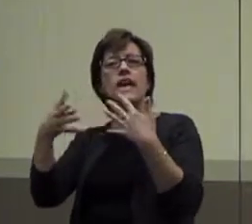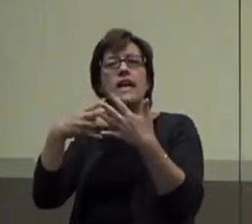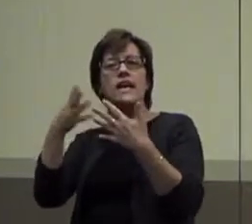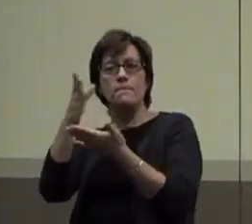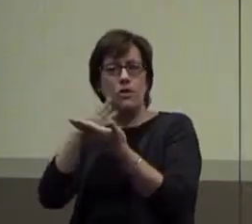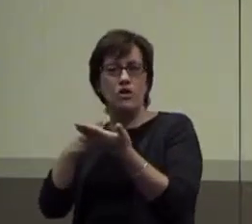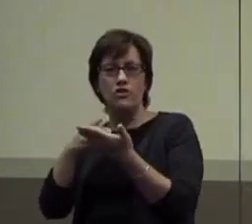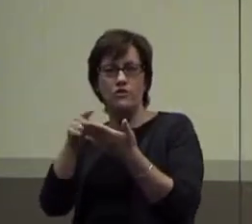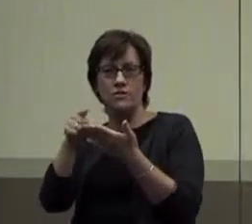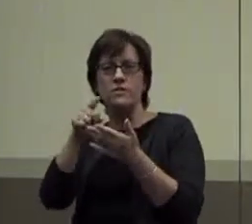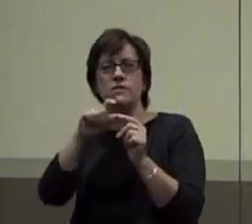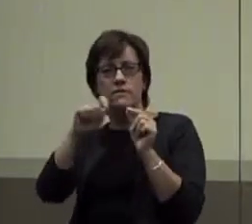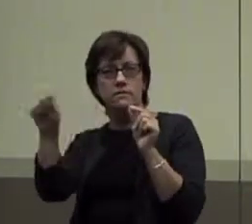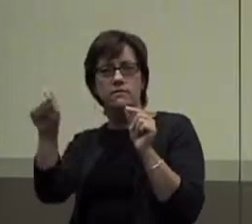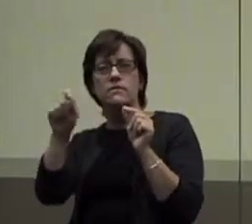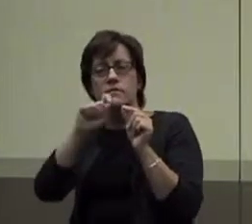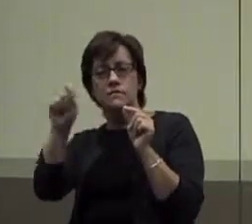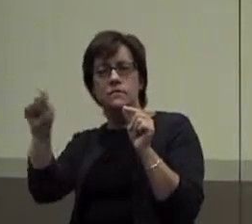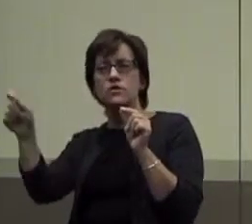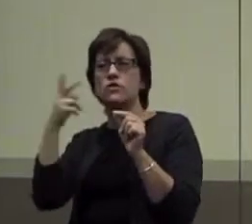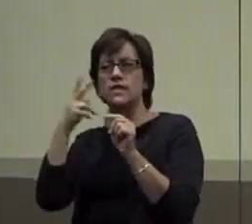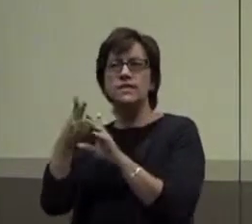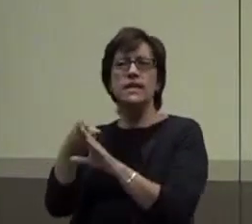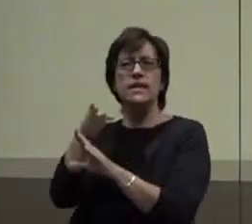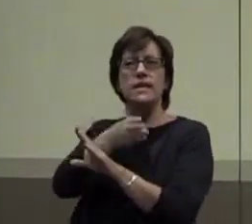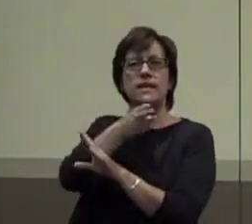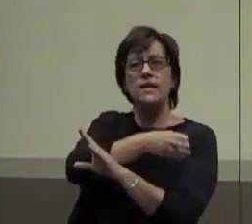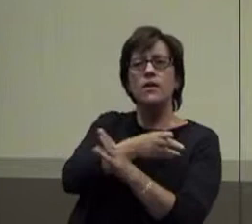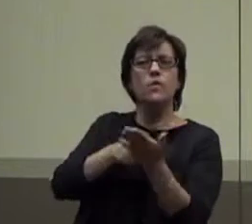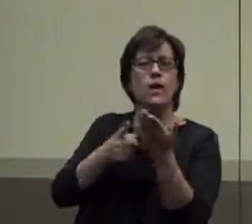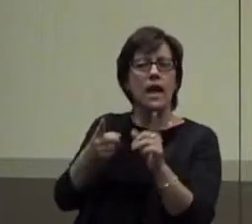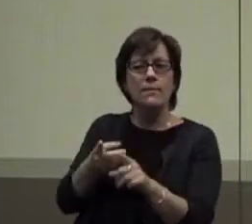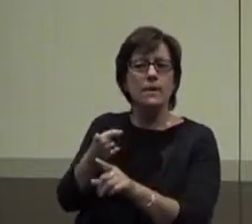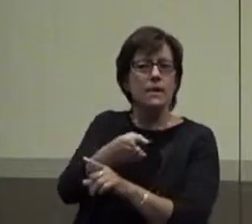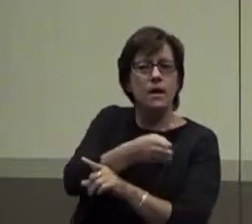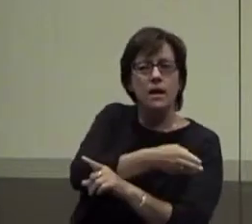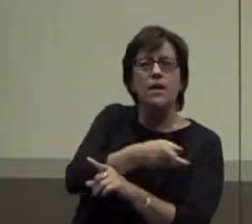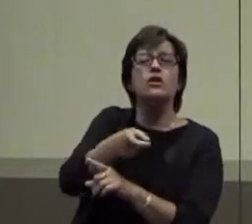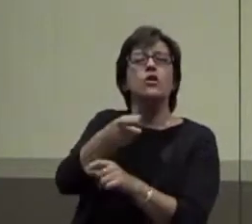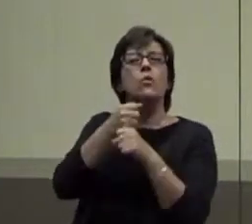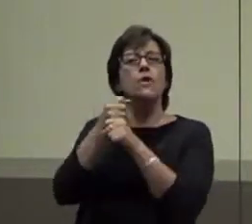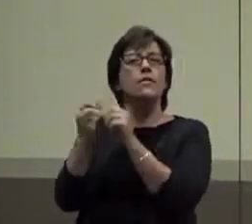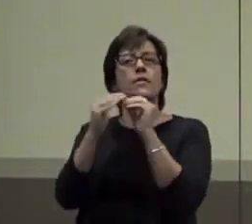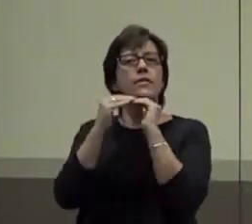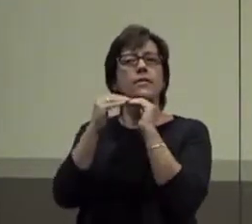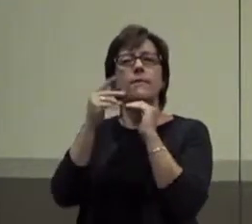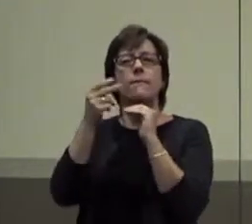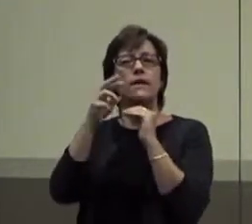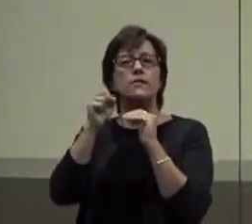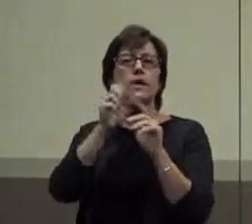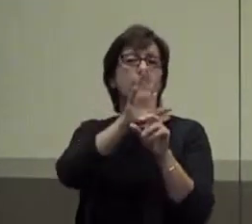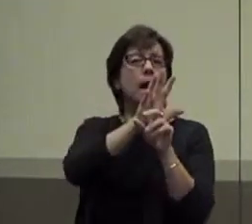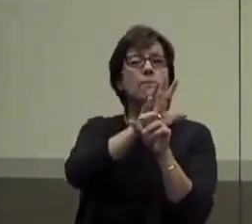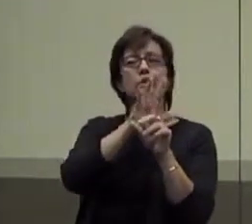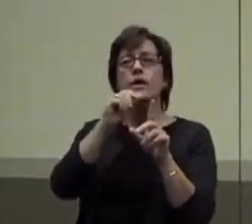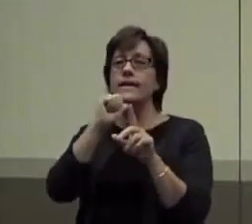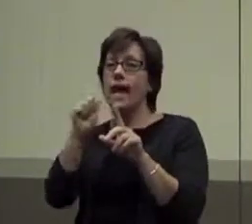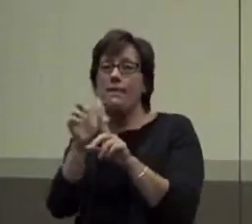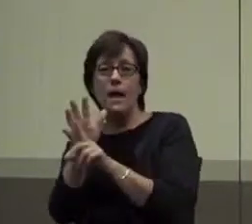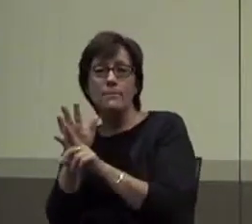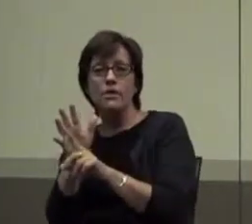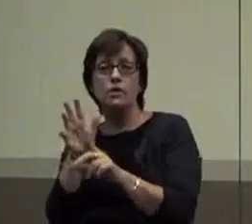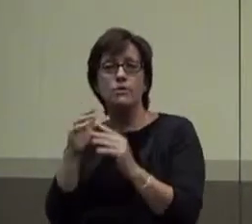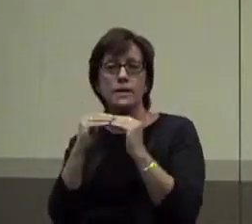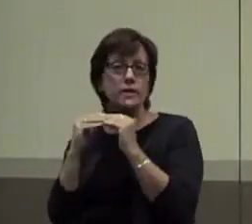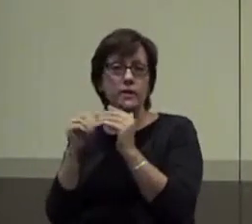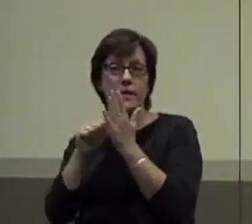very quickly that the antecedents are she's with peers that are not, there's actually popular and non-popular peers. You see on page 43